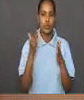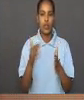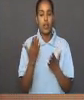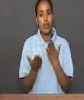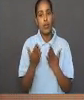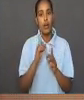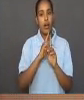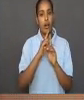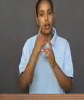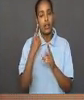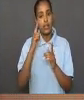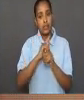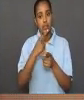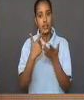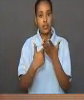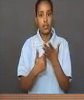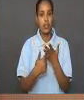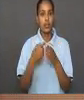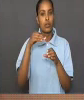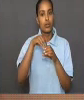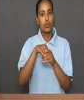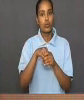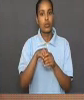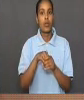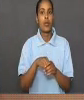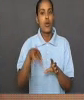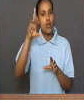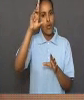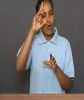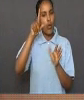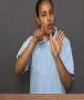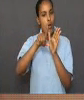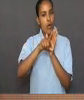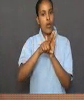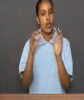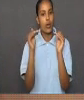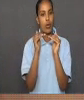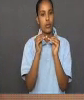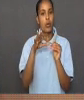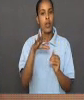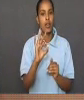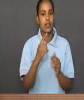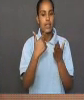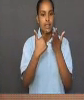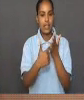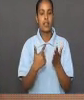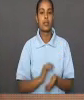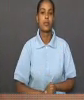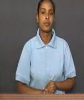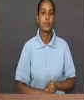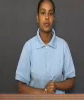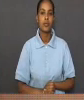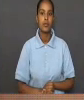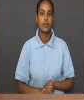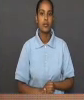If we insert this into the Raoult's law equation, we get this.